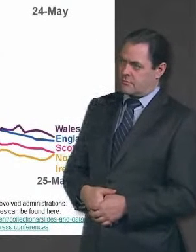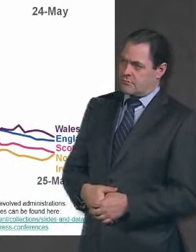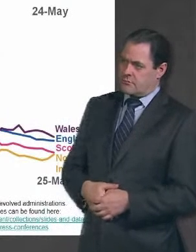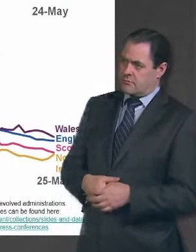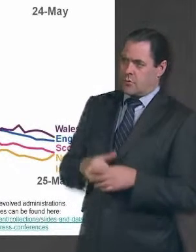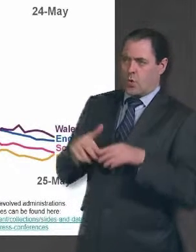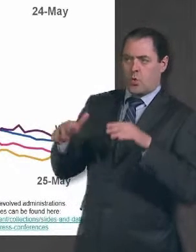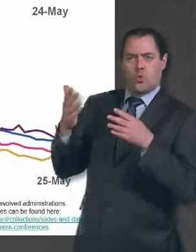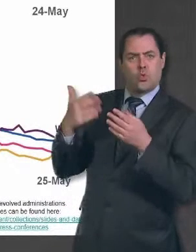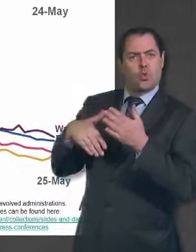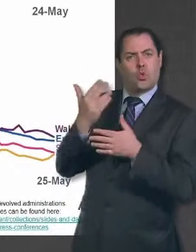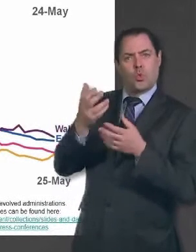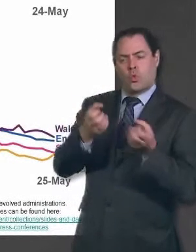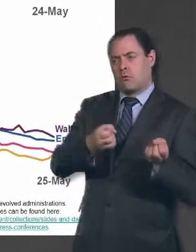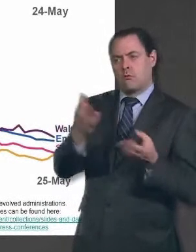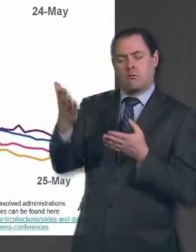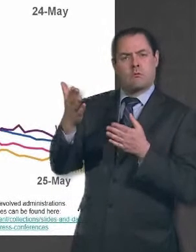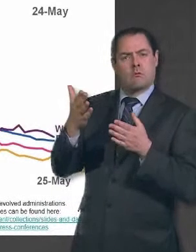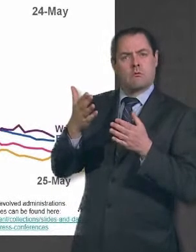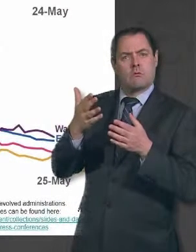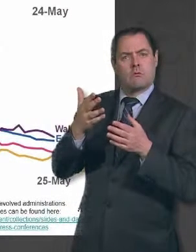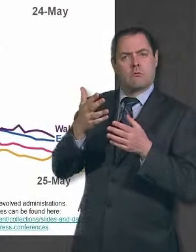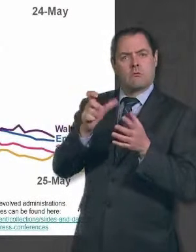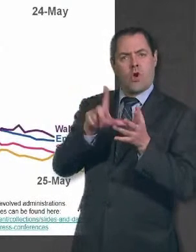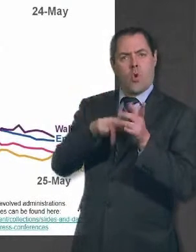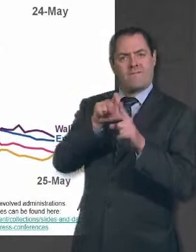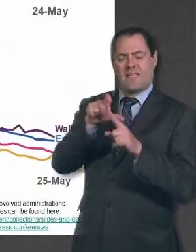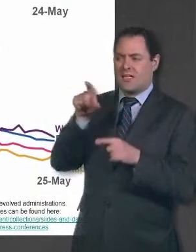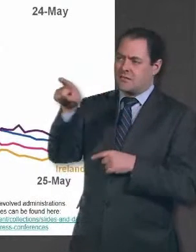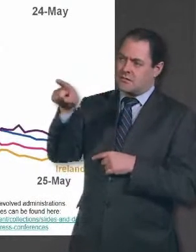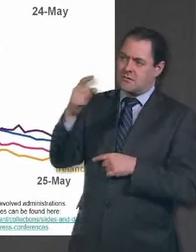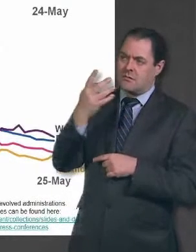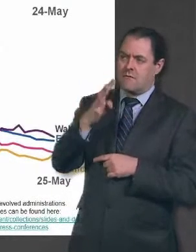there we have a number of 471, which is down from